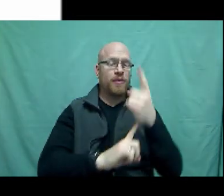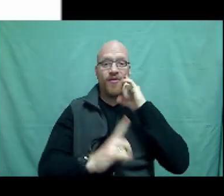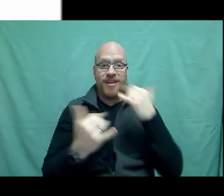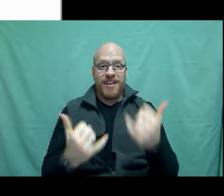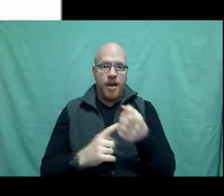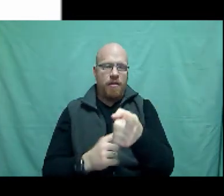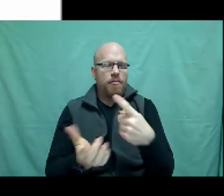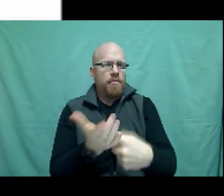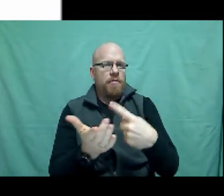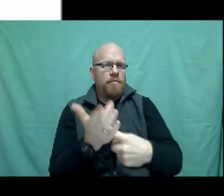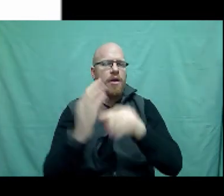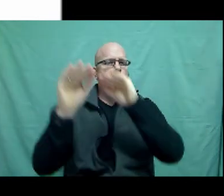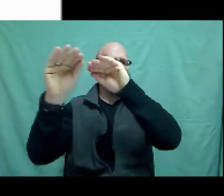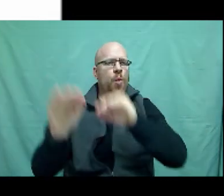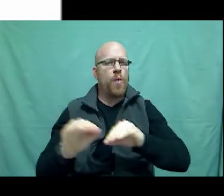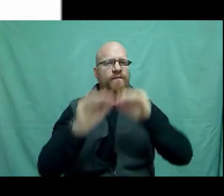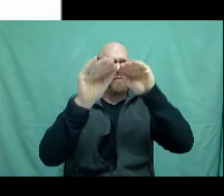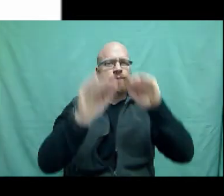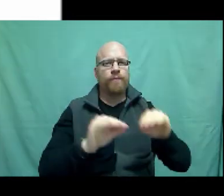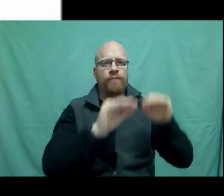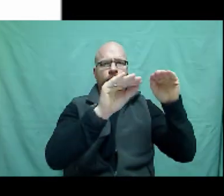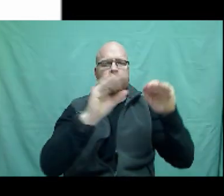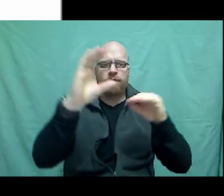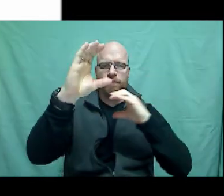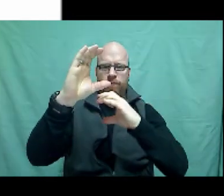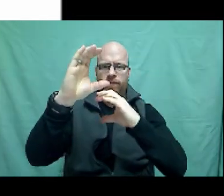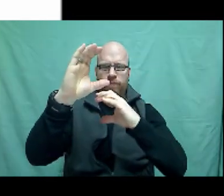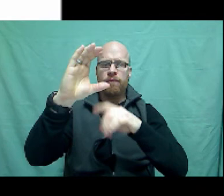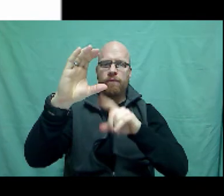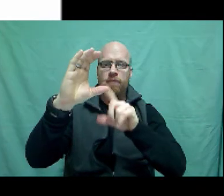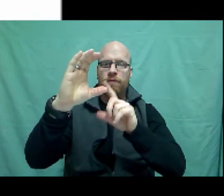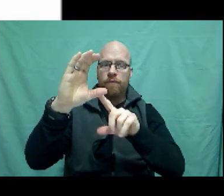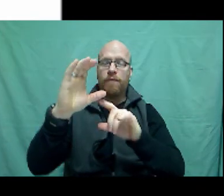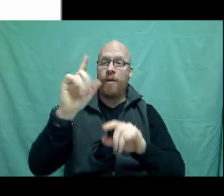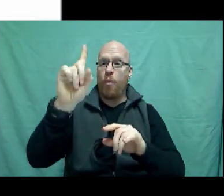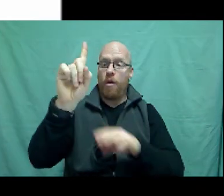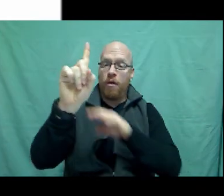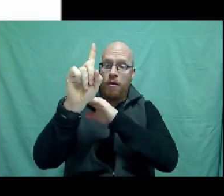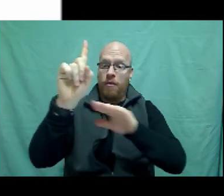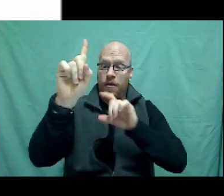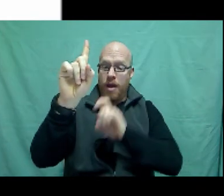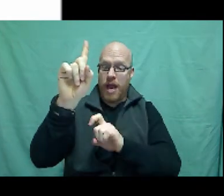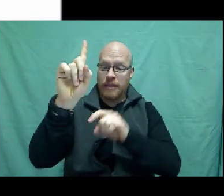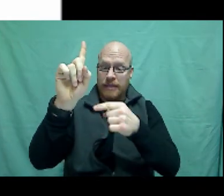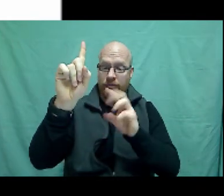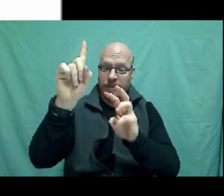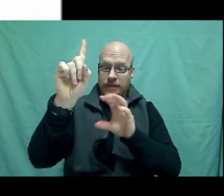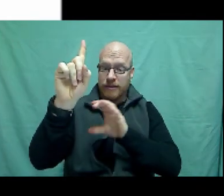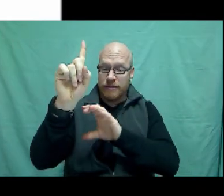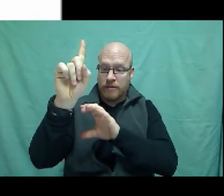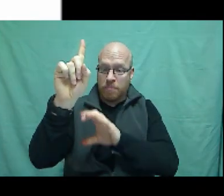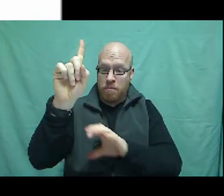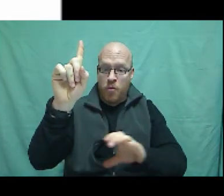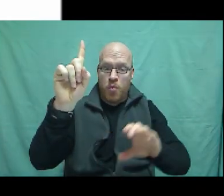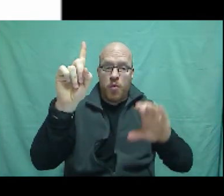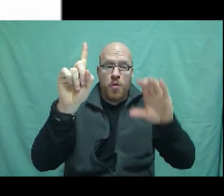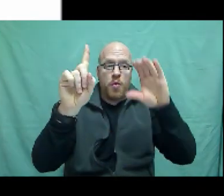each variable for each exponent. It may look like we're flipping fractions, but we're